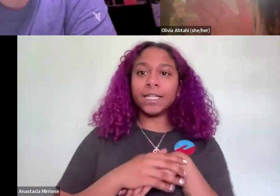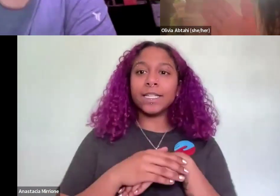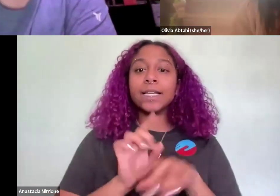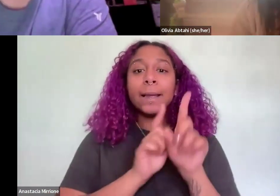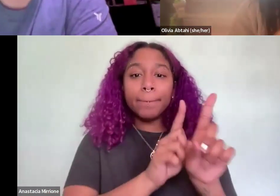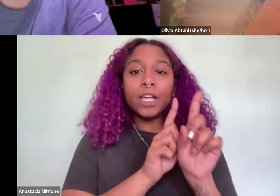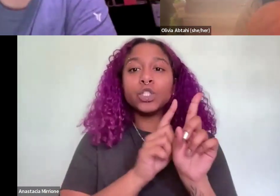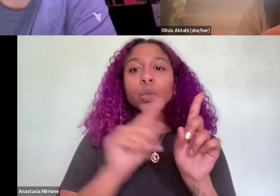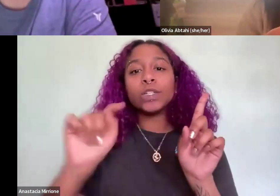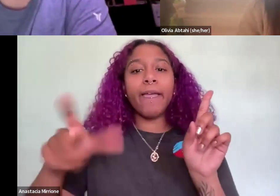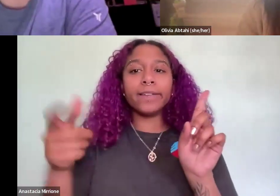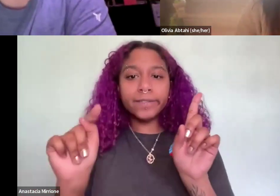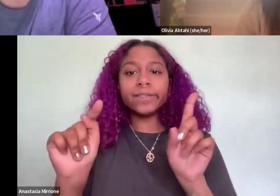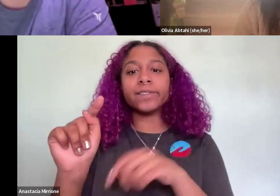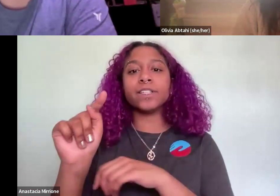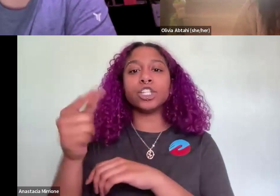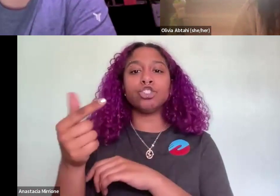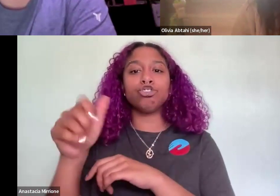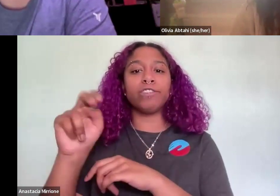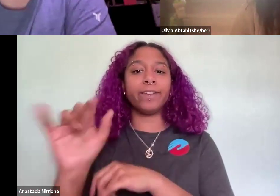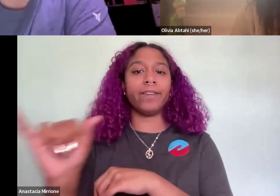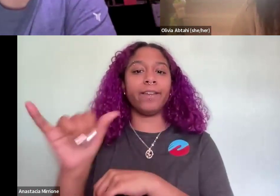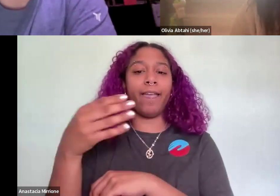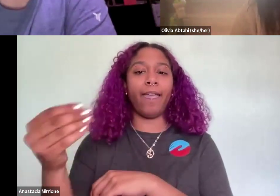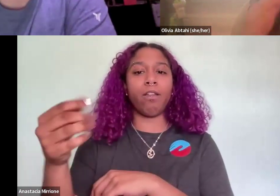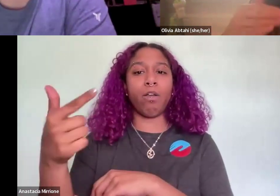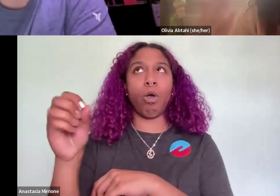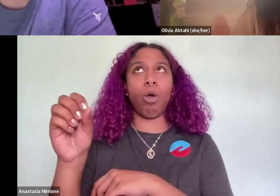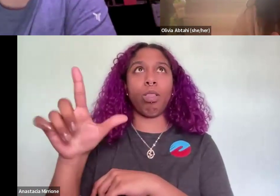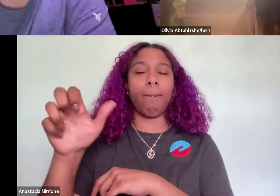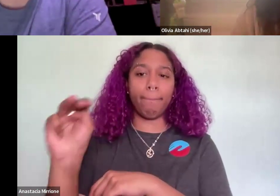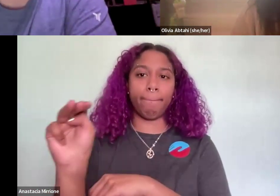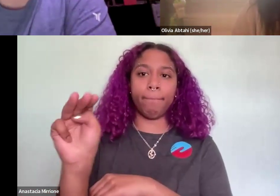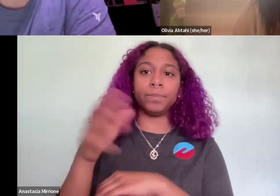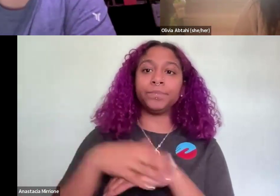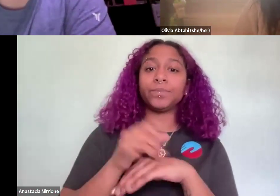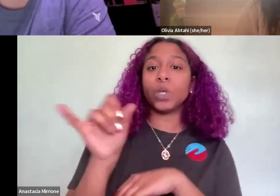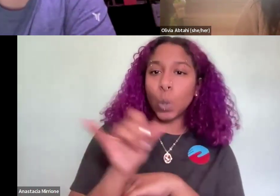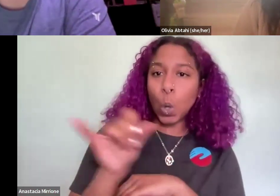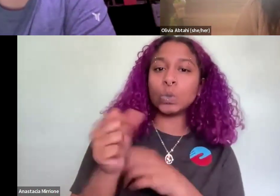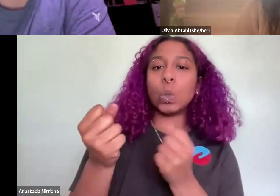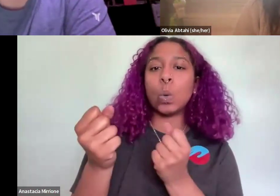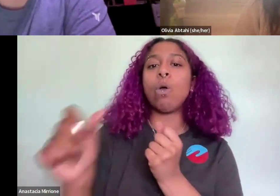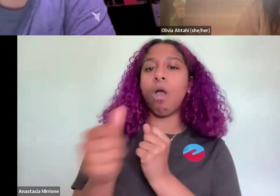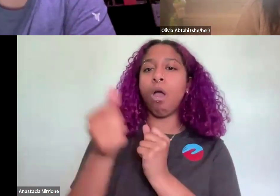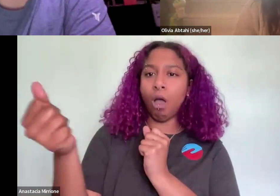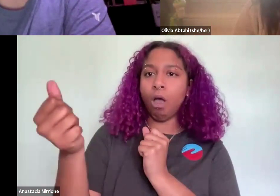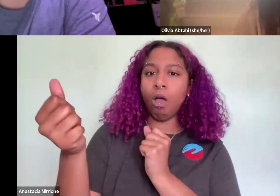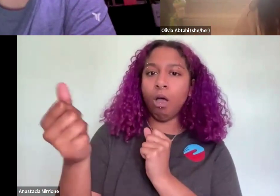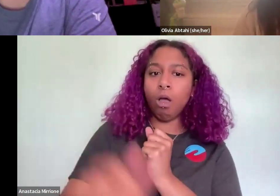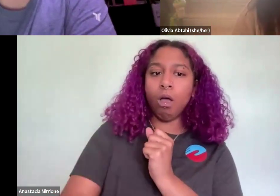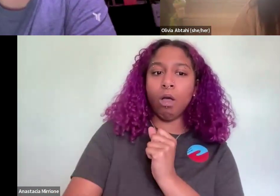and the Golem, love that book. I forget the author. And then Shannon Chakraborty, or S.A. Chakraborty's works, Kingdom